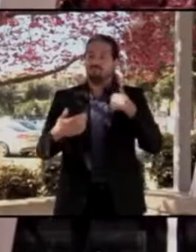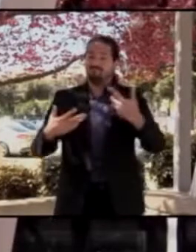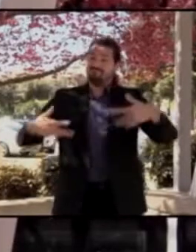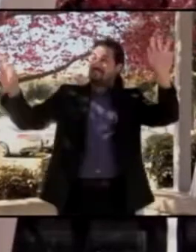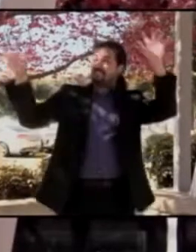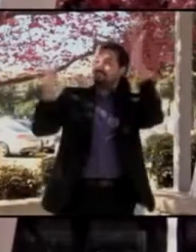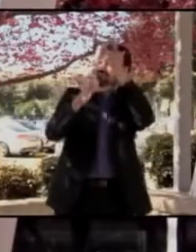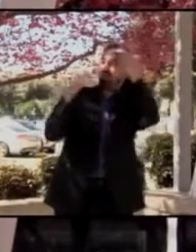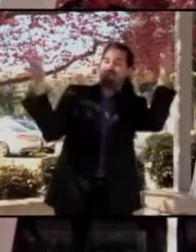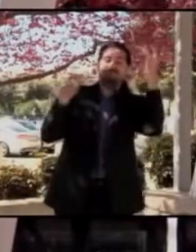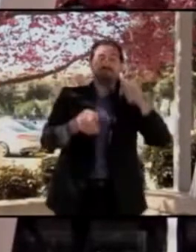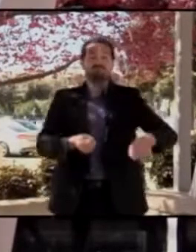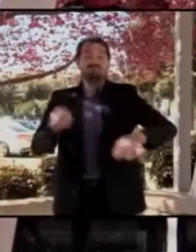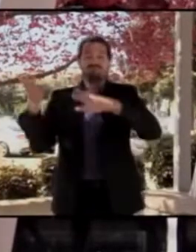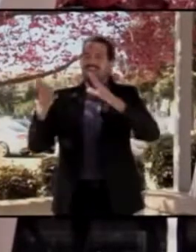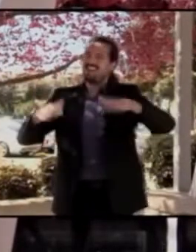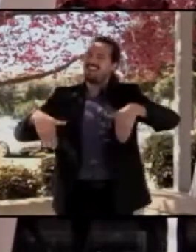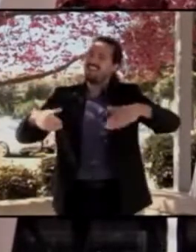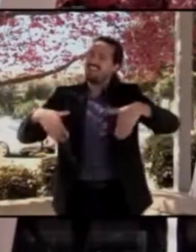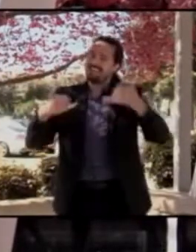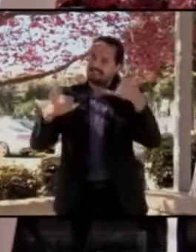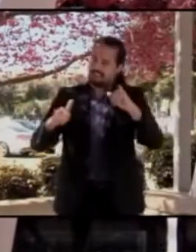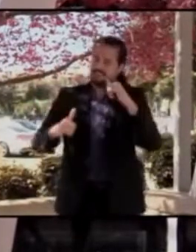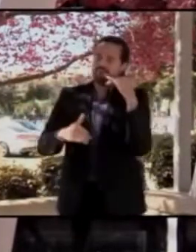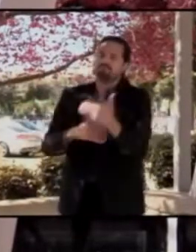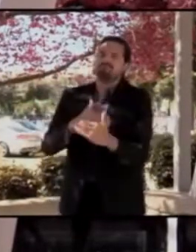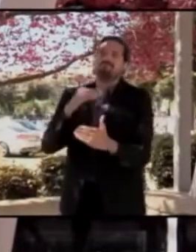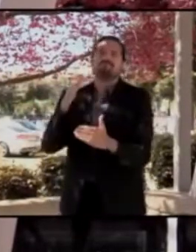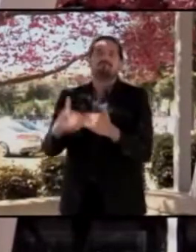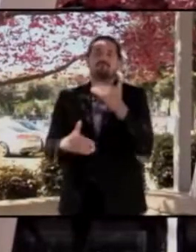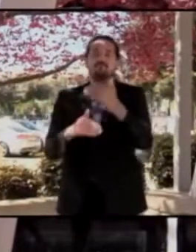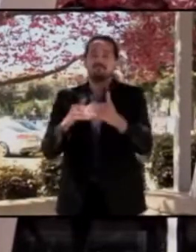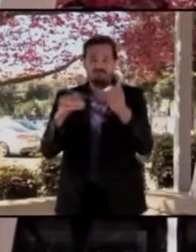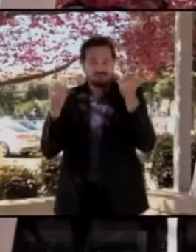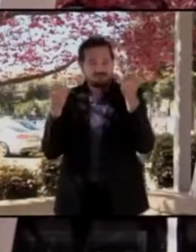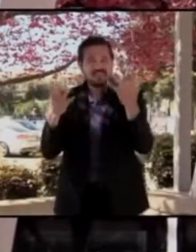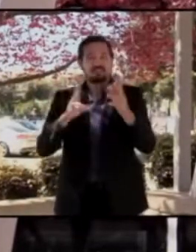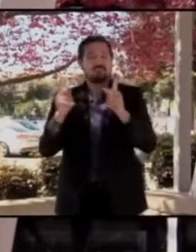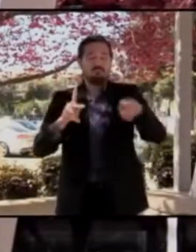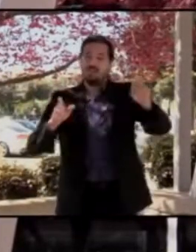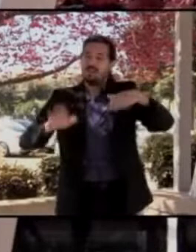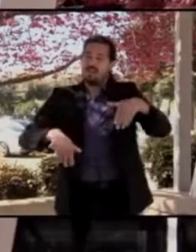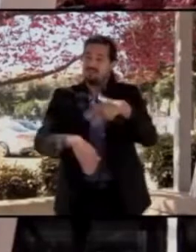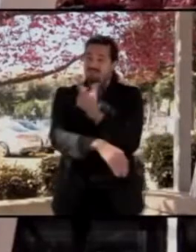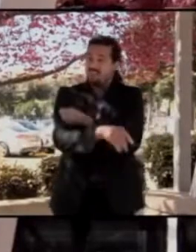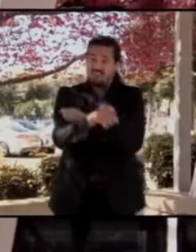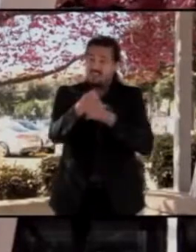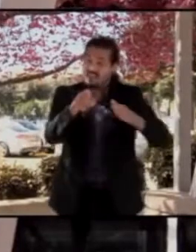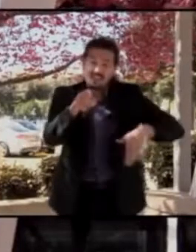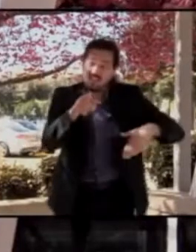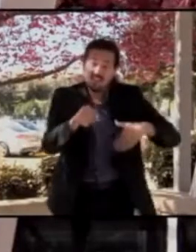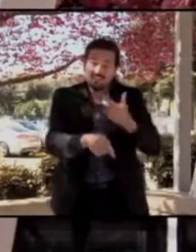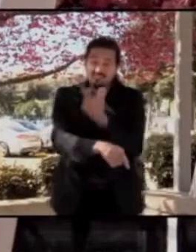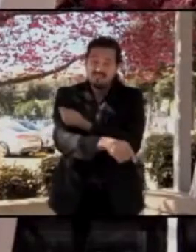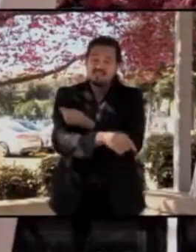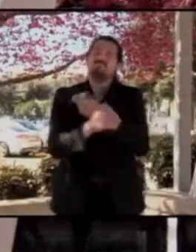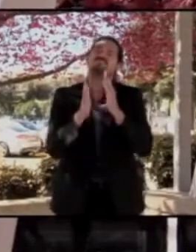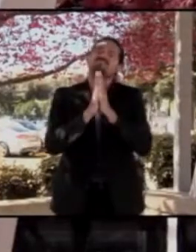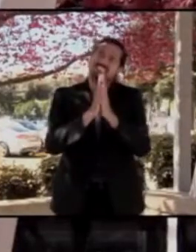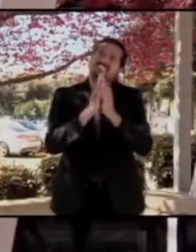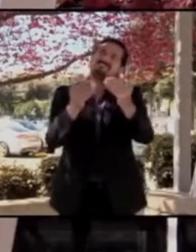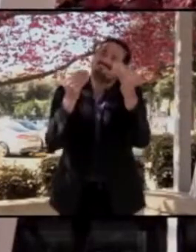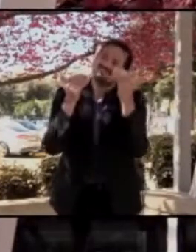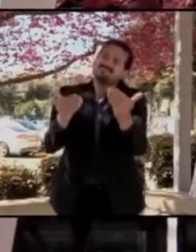vaccine. I appeal to the community members who haven't already to please schedule your vaccination